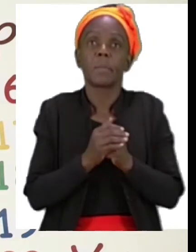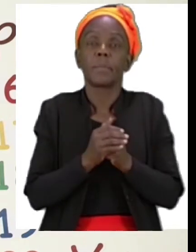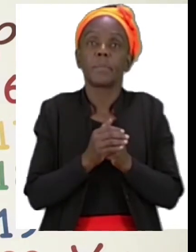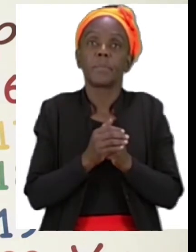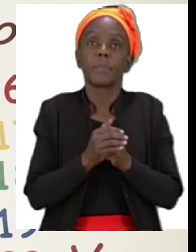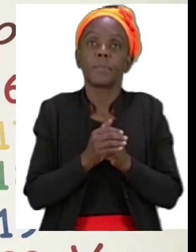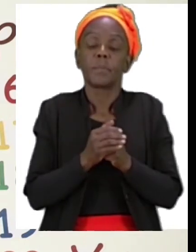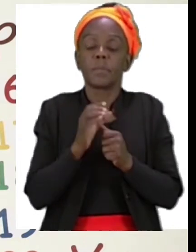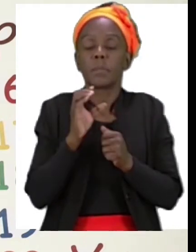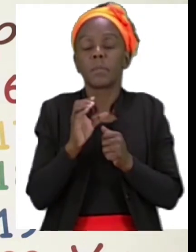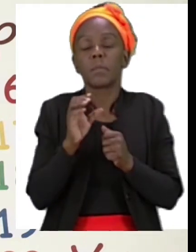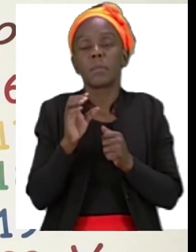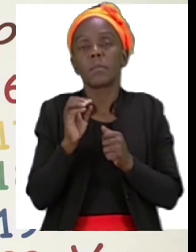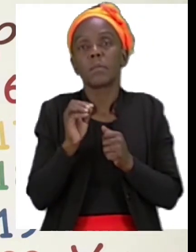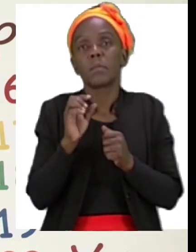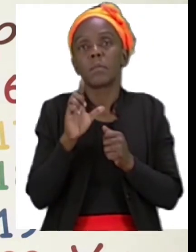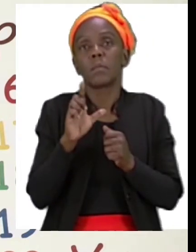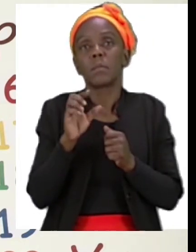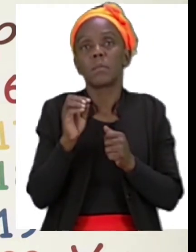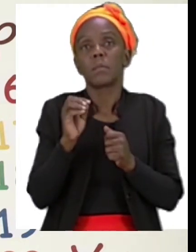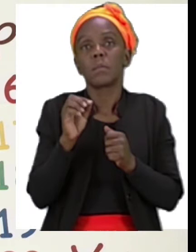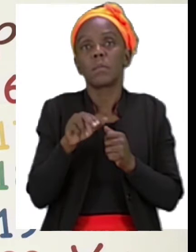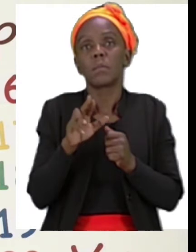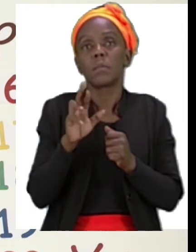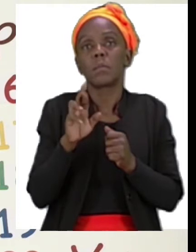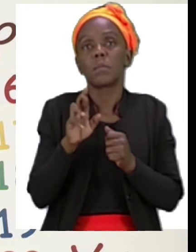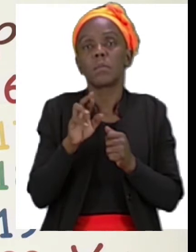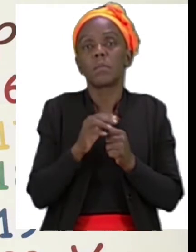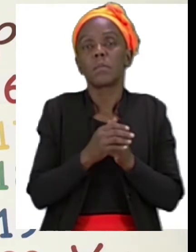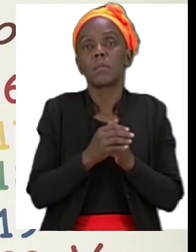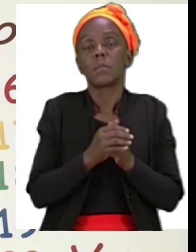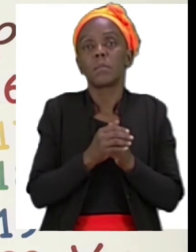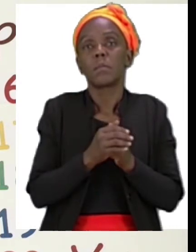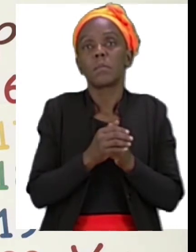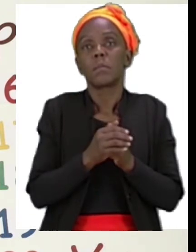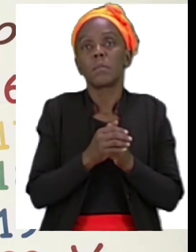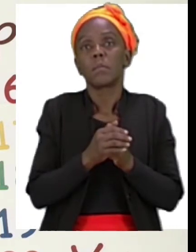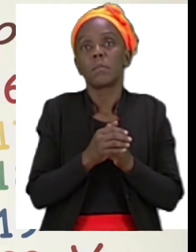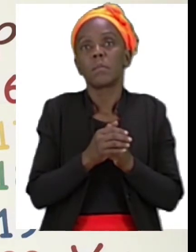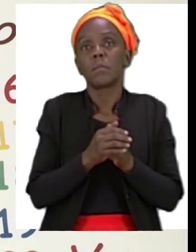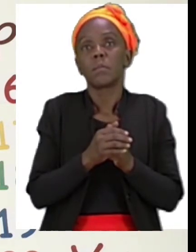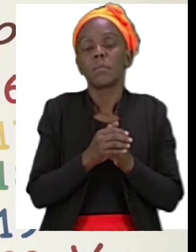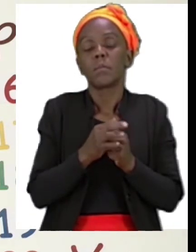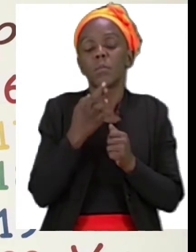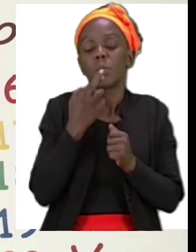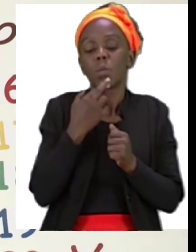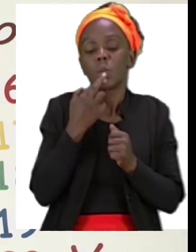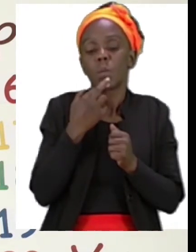color. Very good. She likes the color